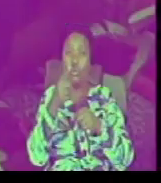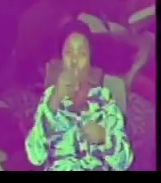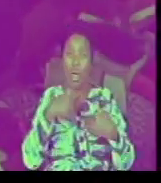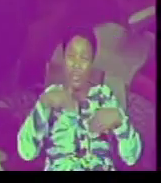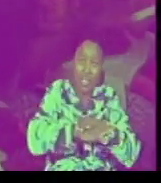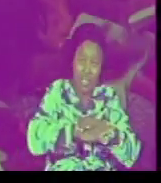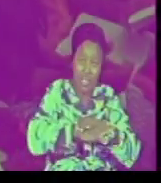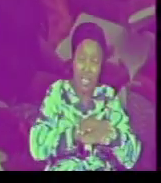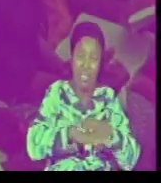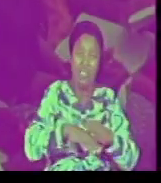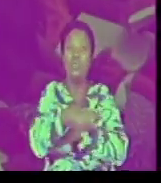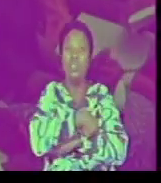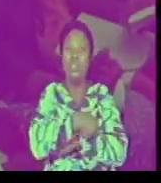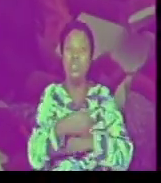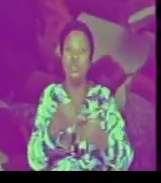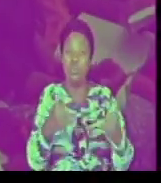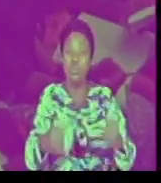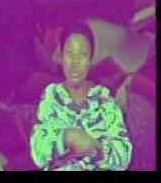pull you out.